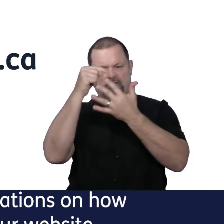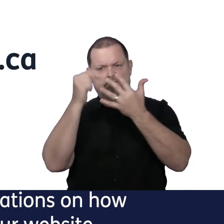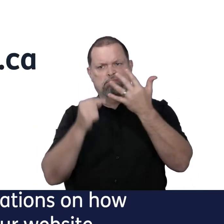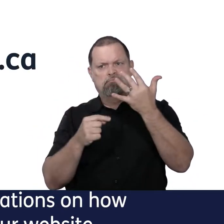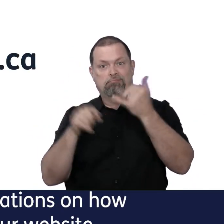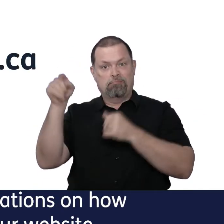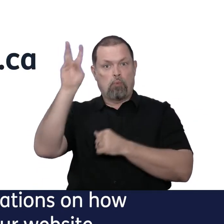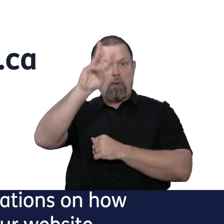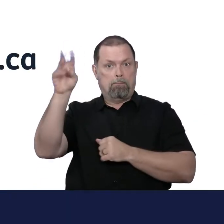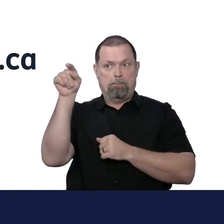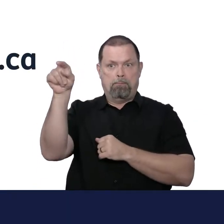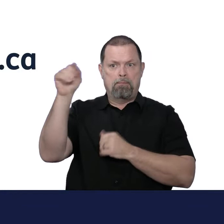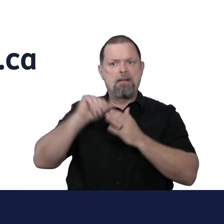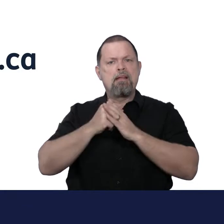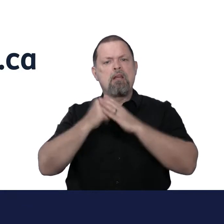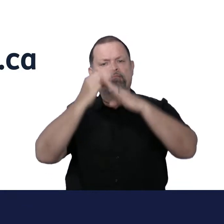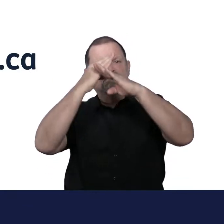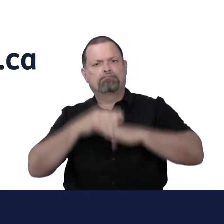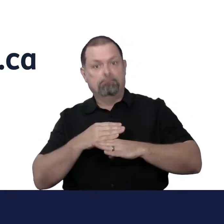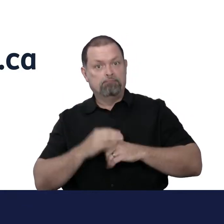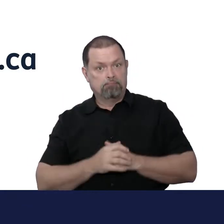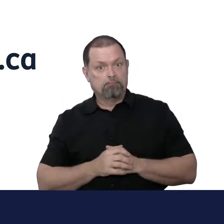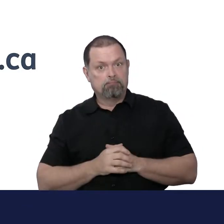barriers on our website.